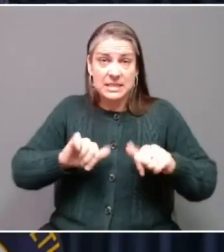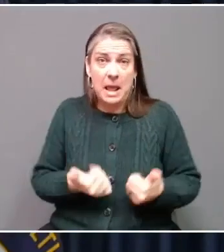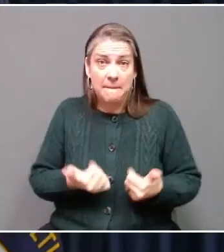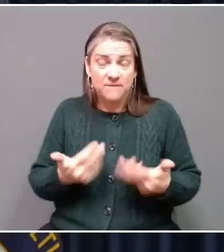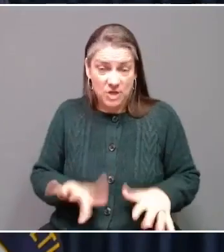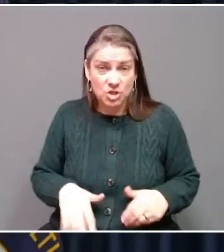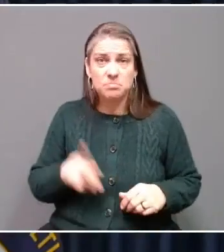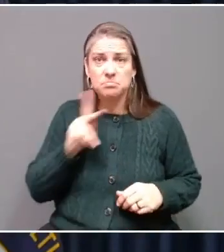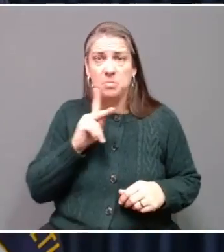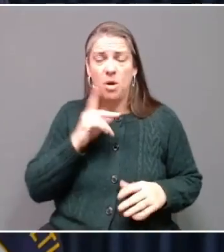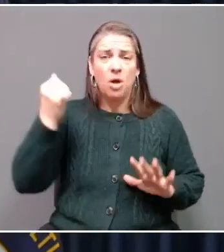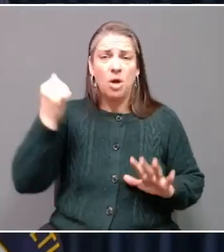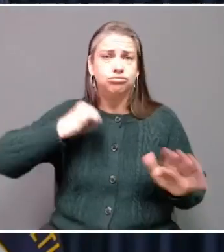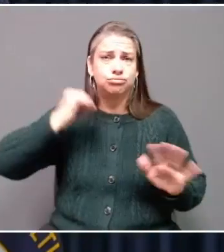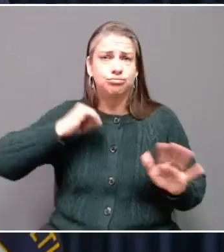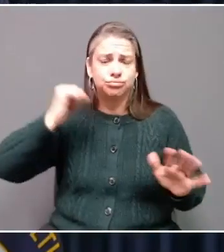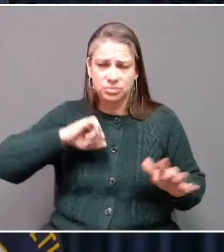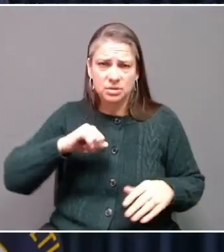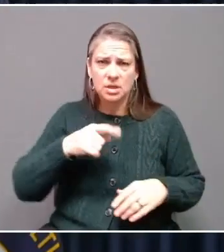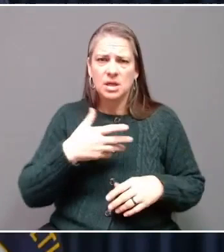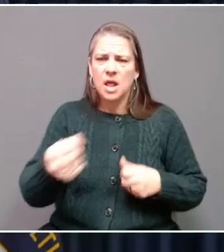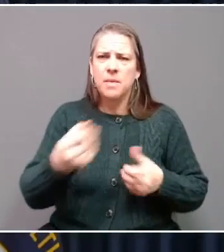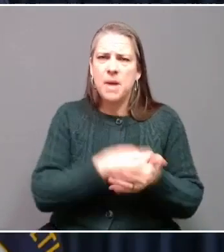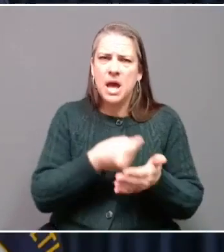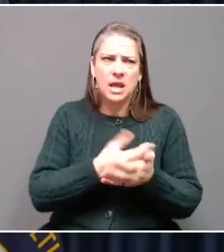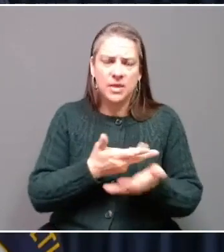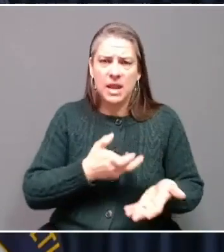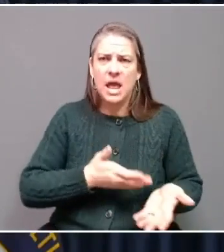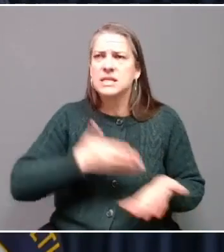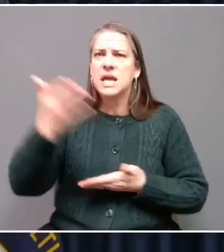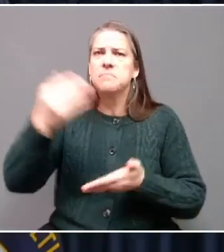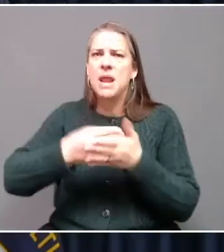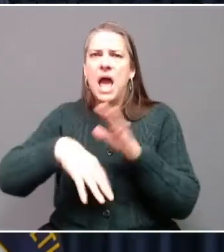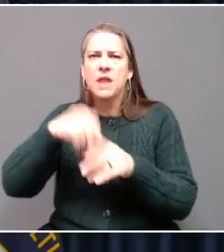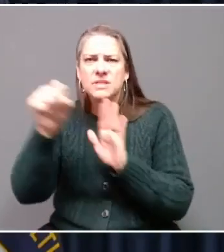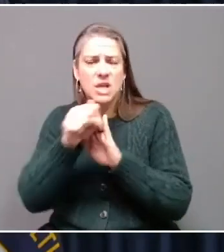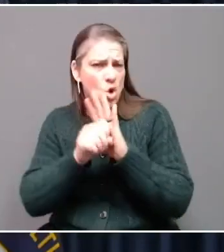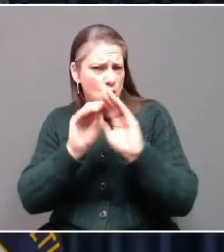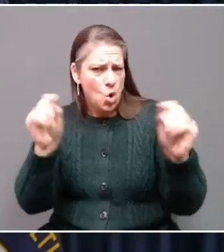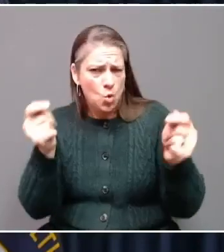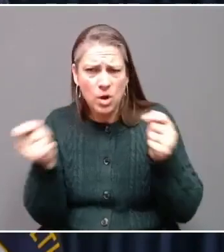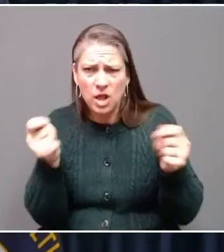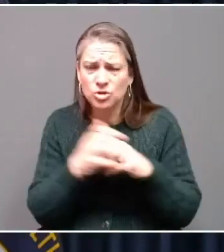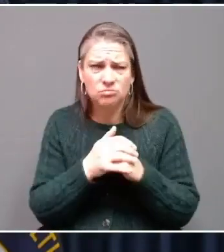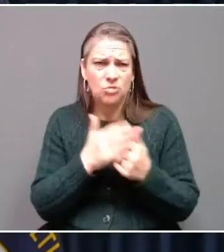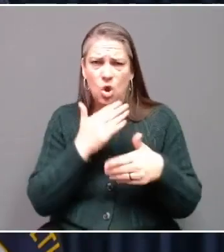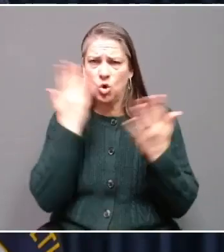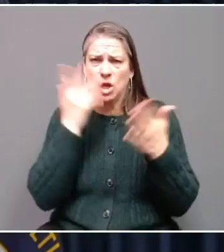from Kentuckians and taking them out of state with zero regulation, zero taxation, zero